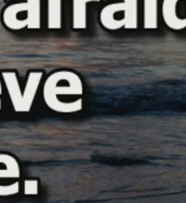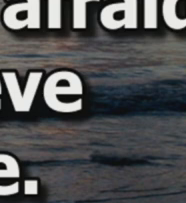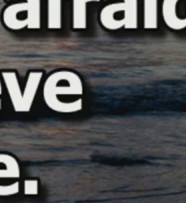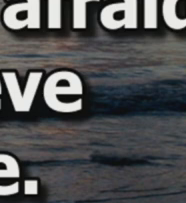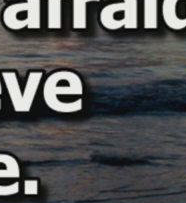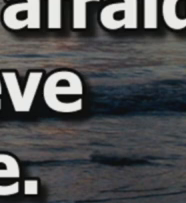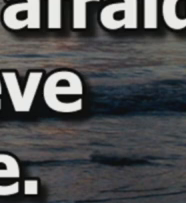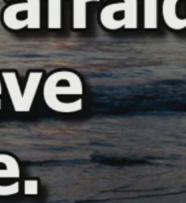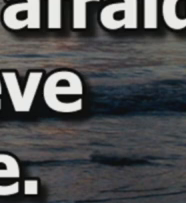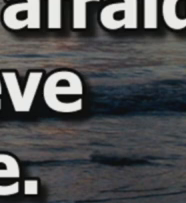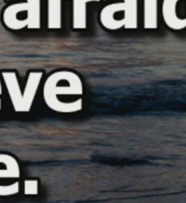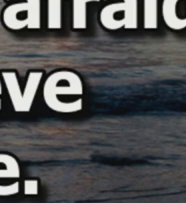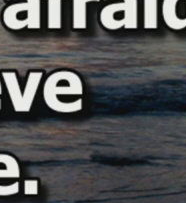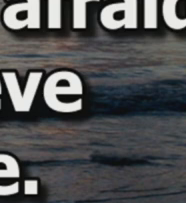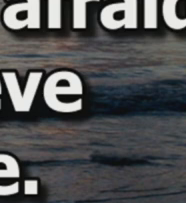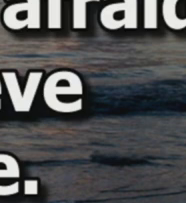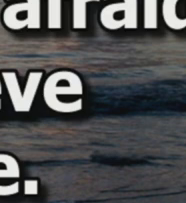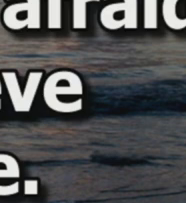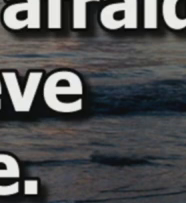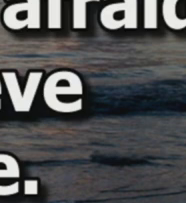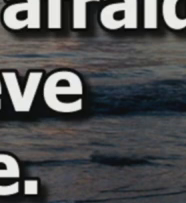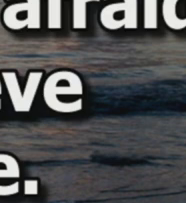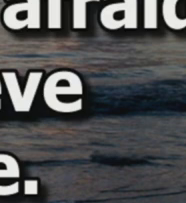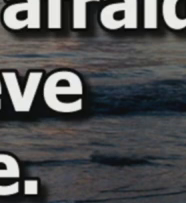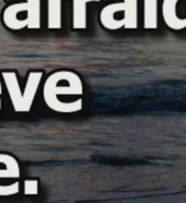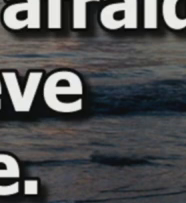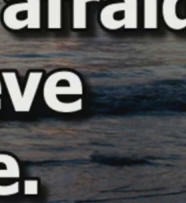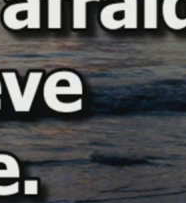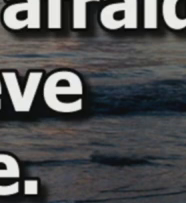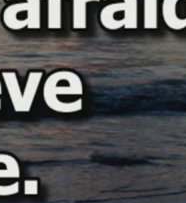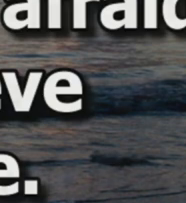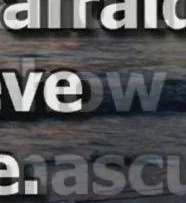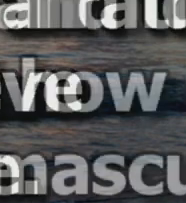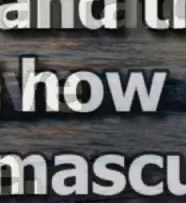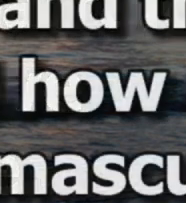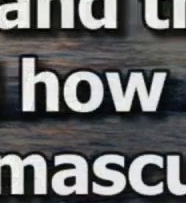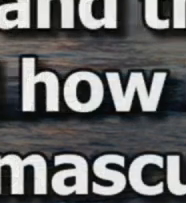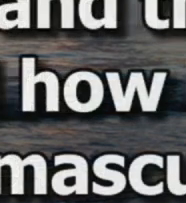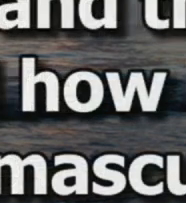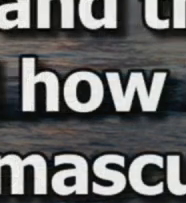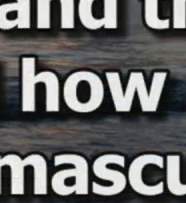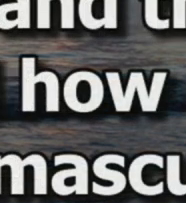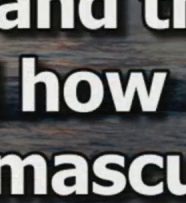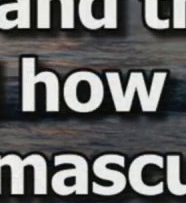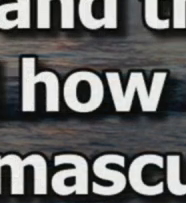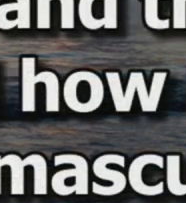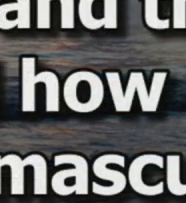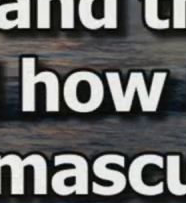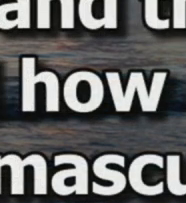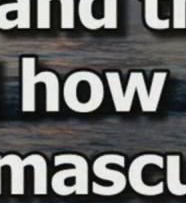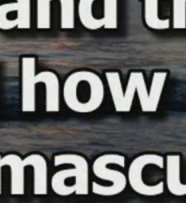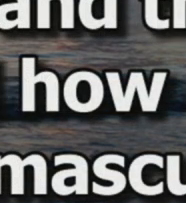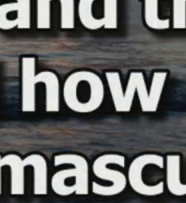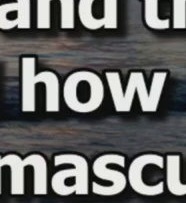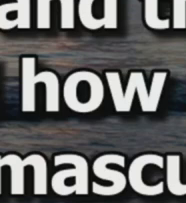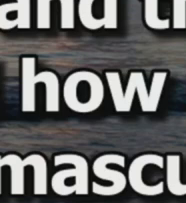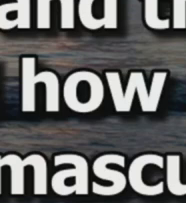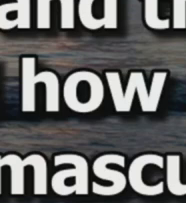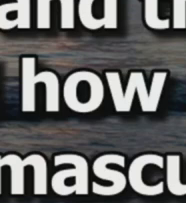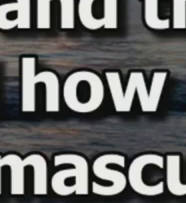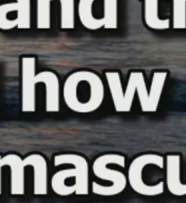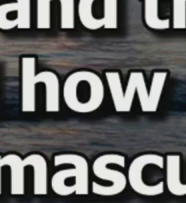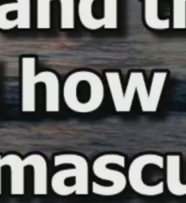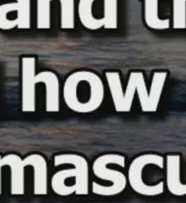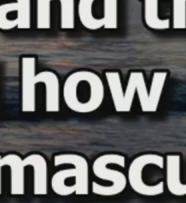was a persecutor of the Christians and did not believe that he was a disciple. But Barnabas took him and brought him to